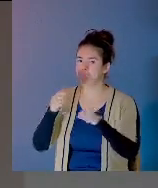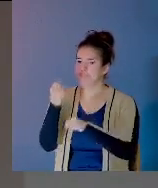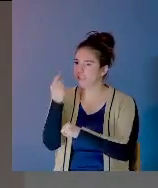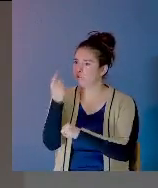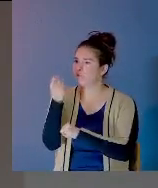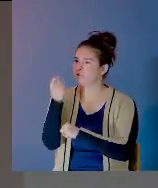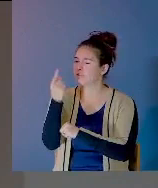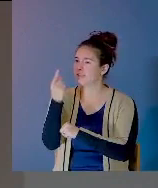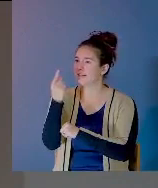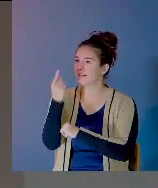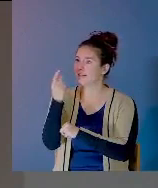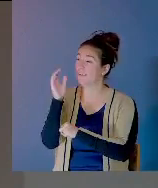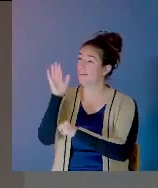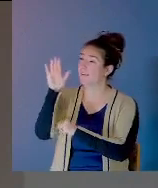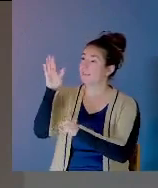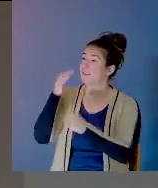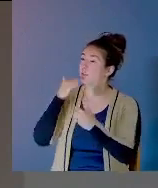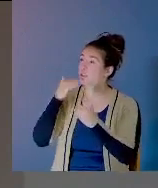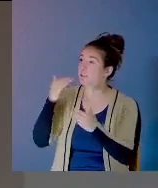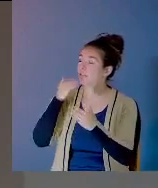greatness of our Almighty God.